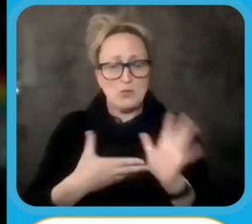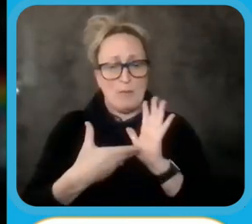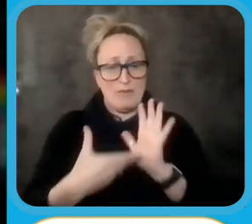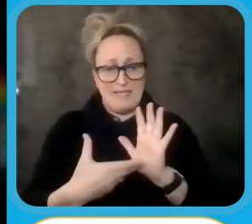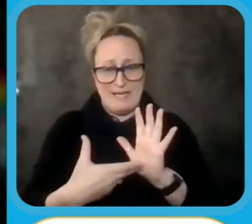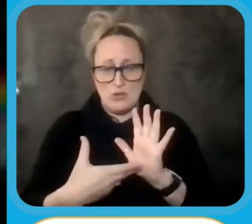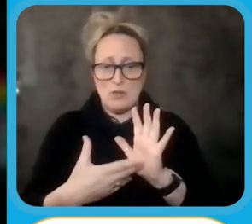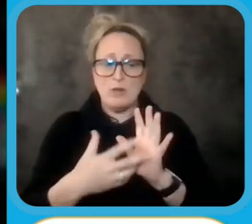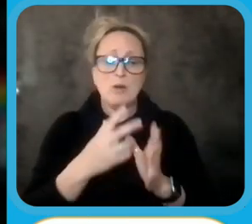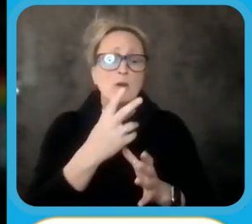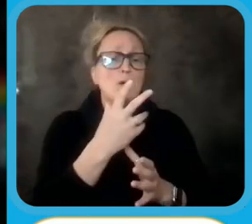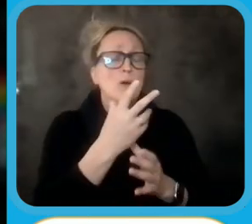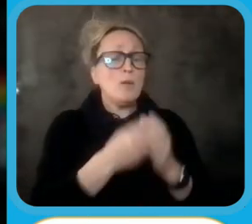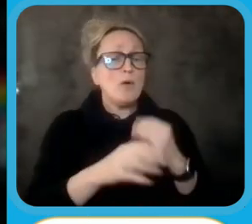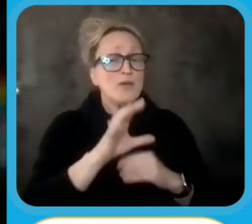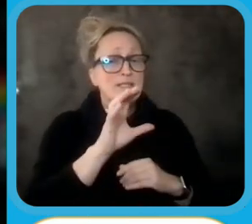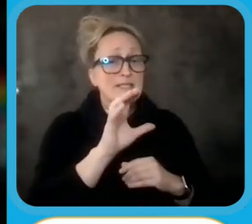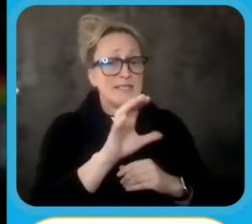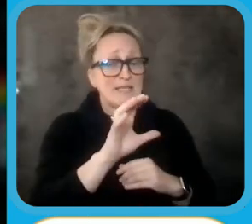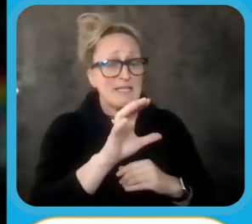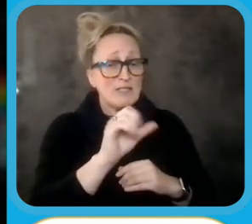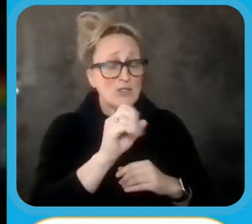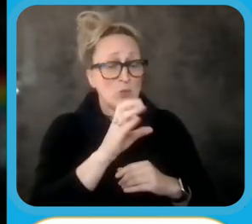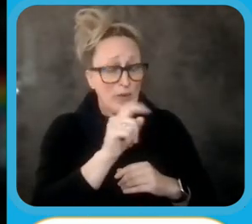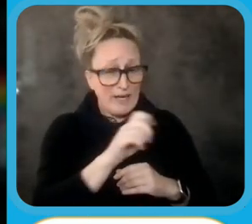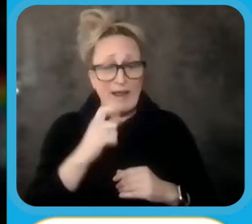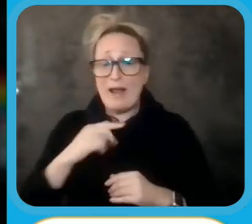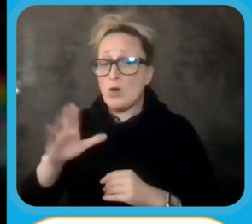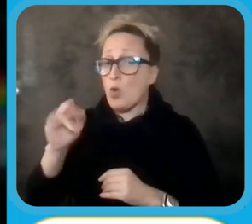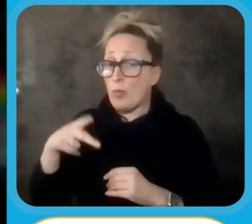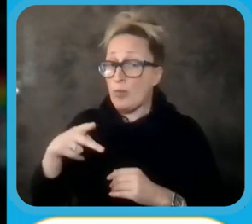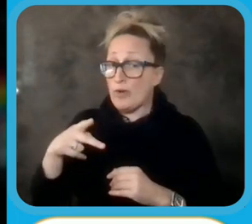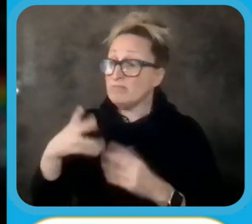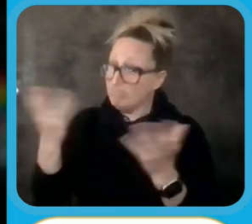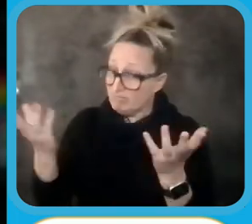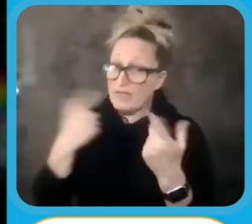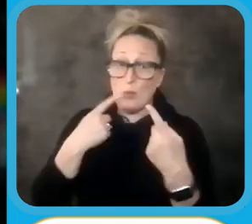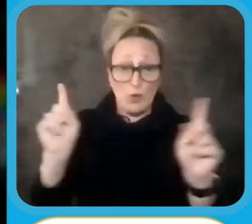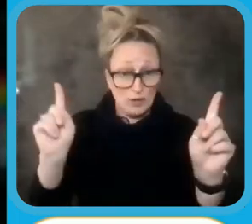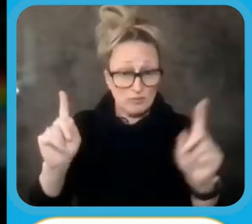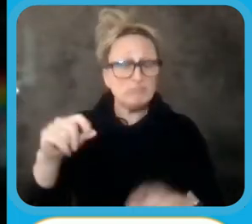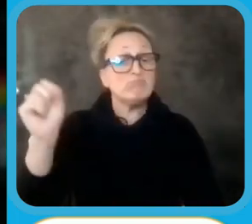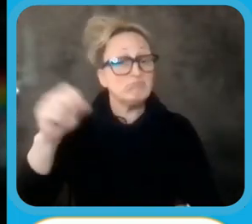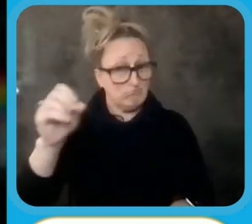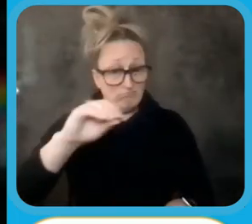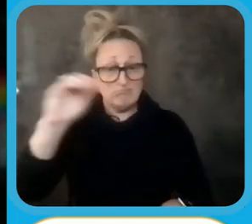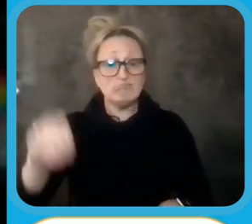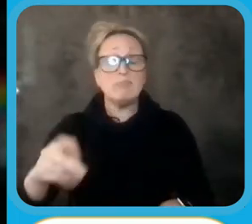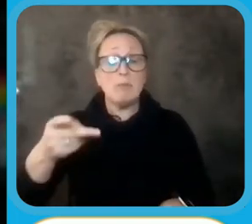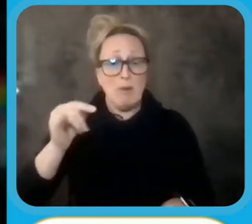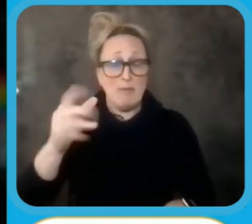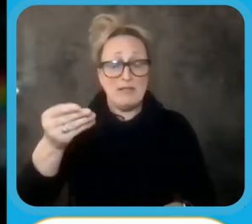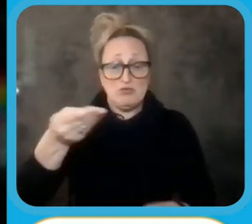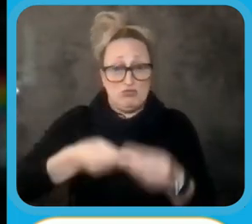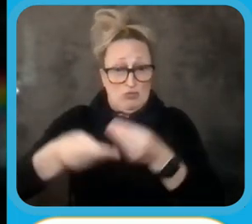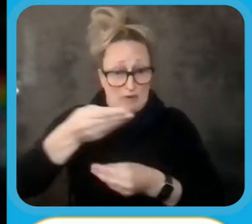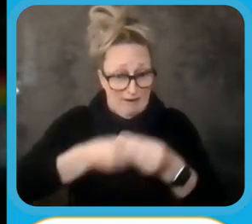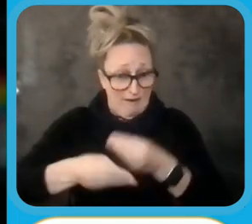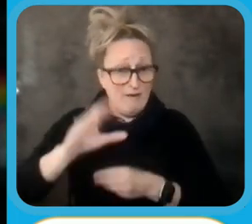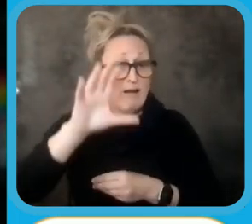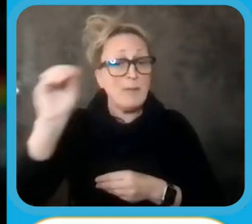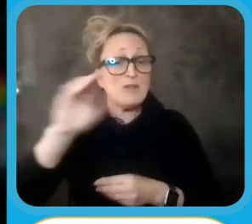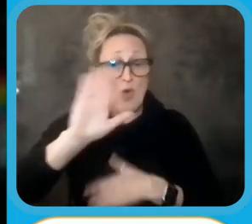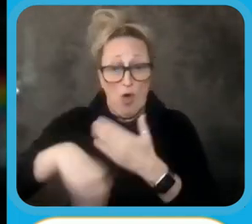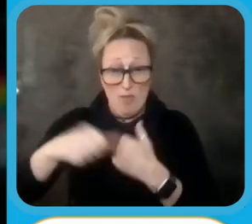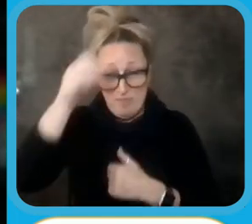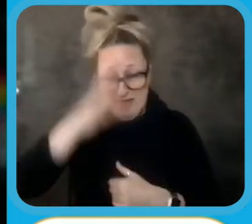in both the C-suite and corporate boards, and it worked. Yep, the percentage of publicly traded companies with all male